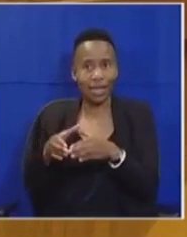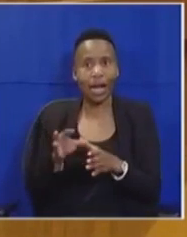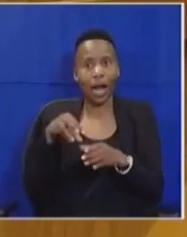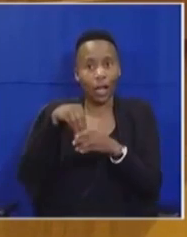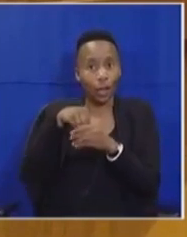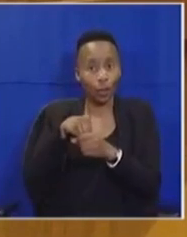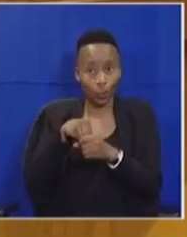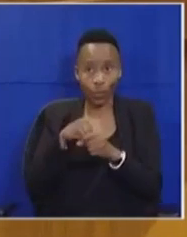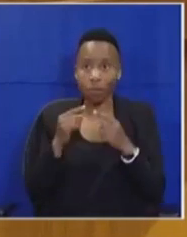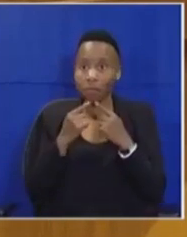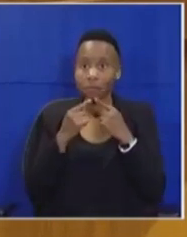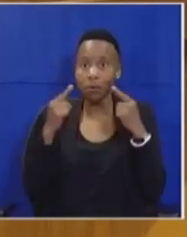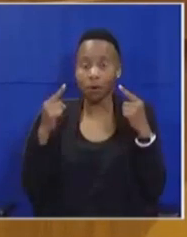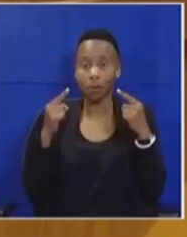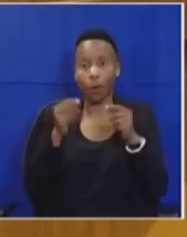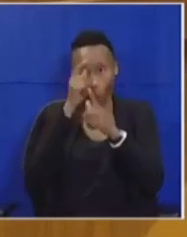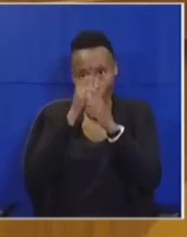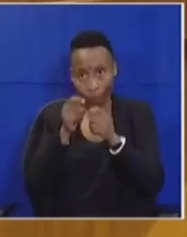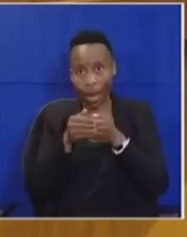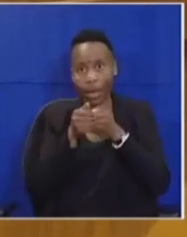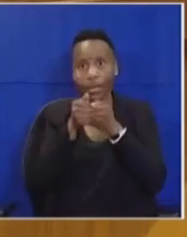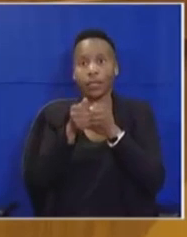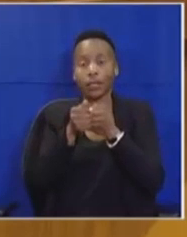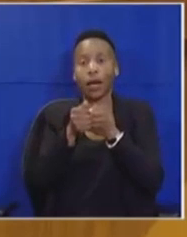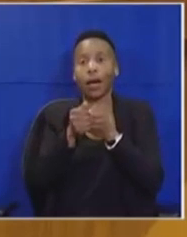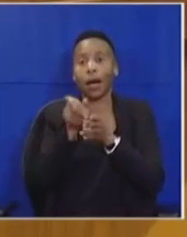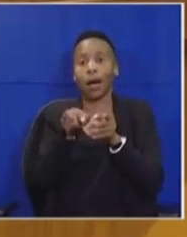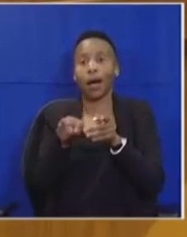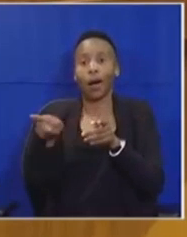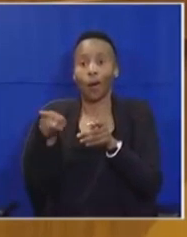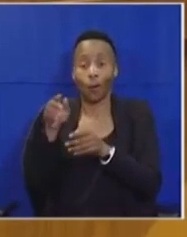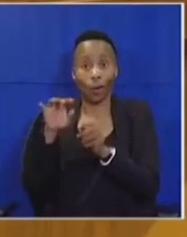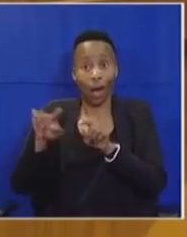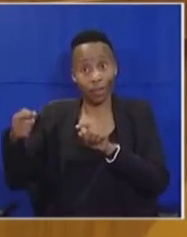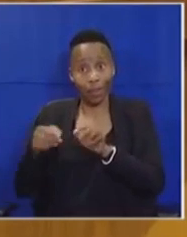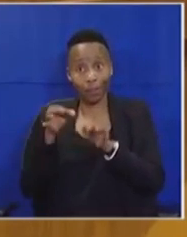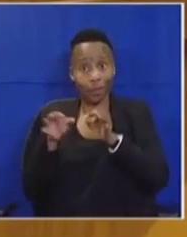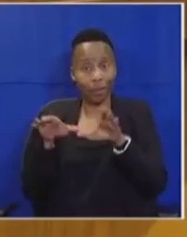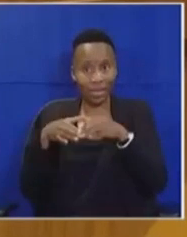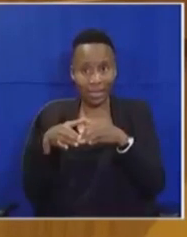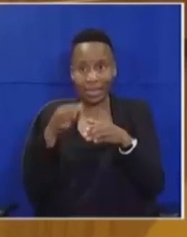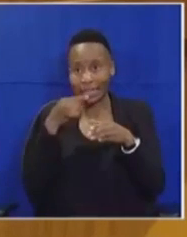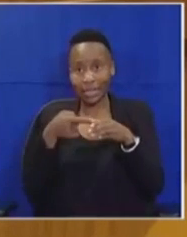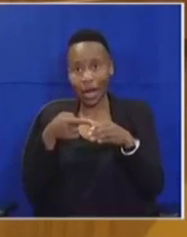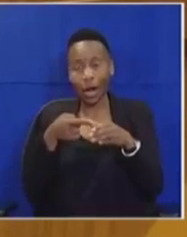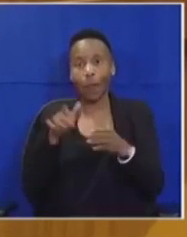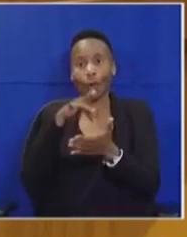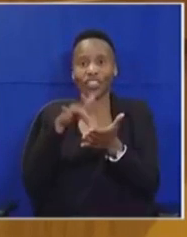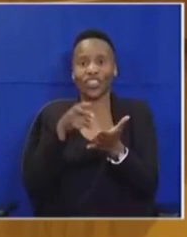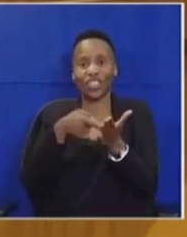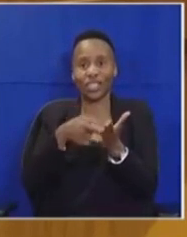the Honorable Leader of the Opposition, this position will guide the contribution of